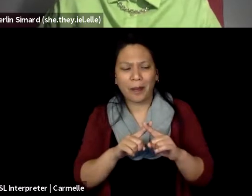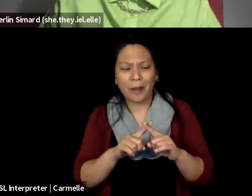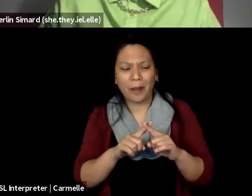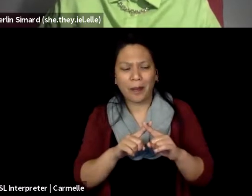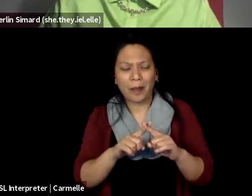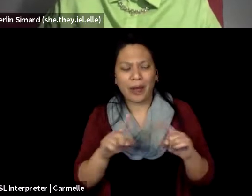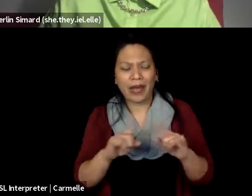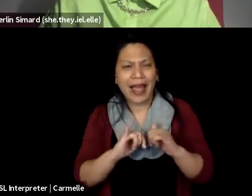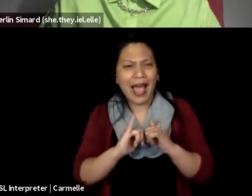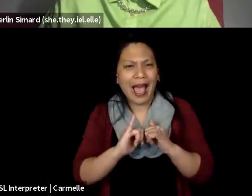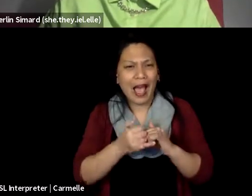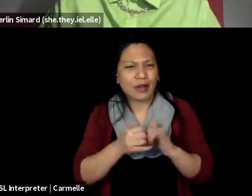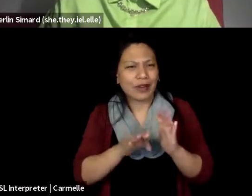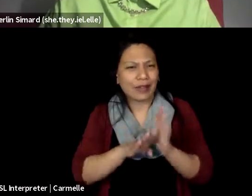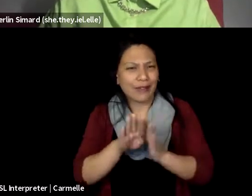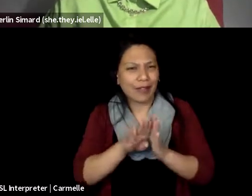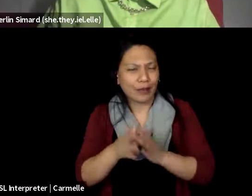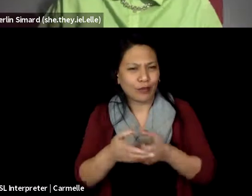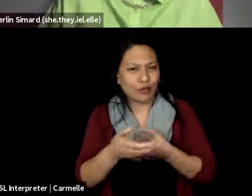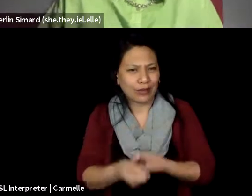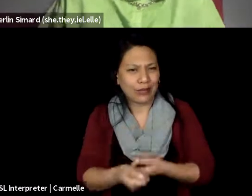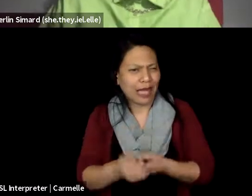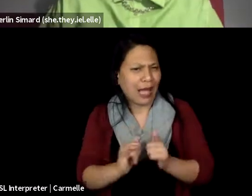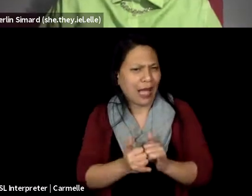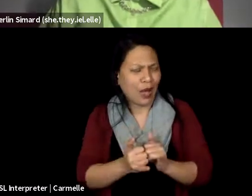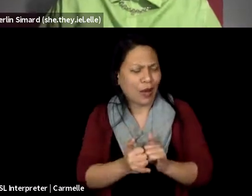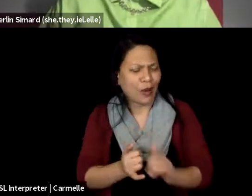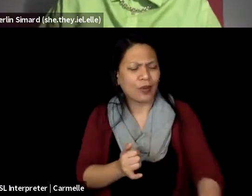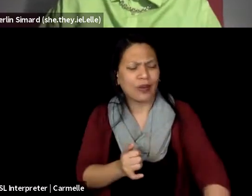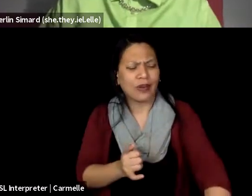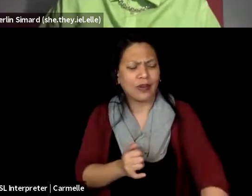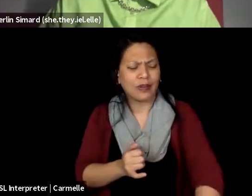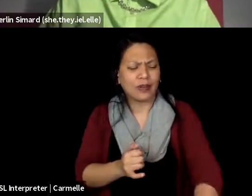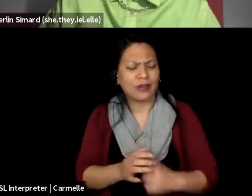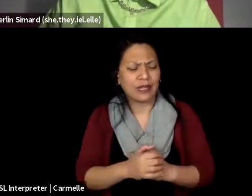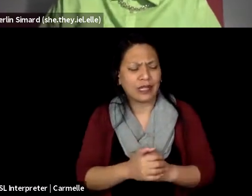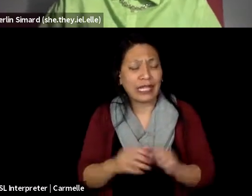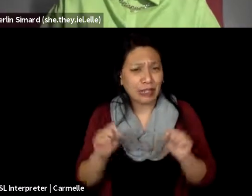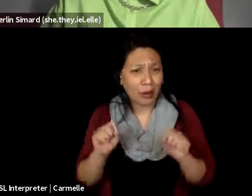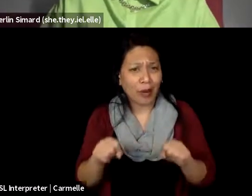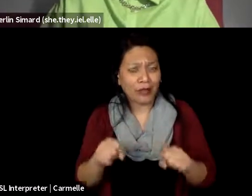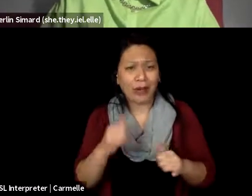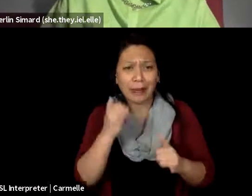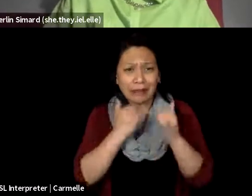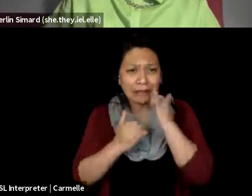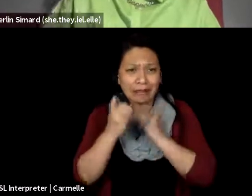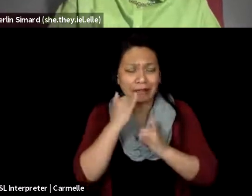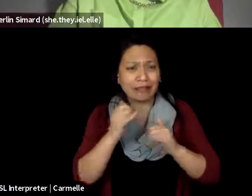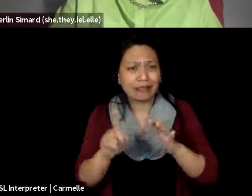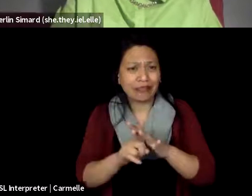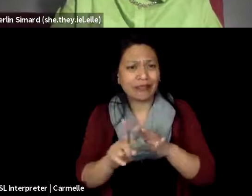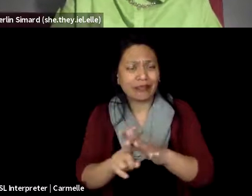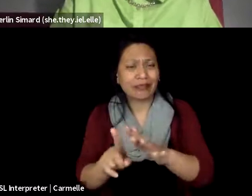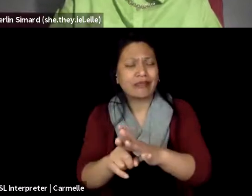that trusting relationship where mistakes can happen, but also listening can happen more than